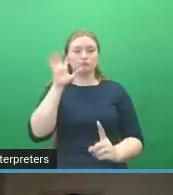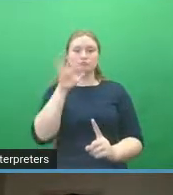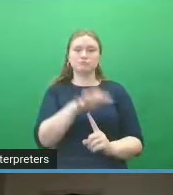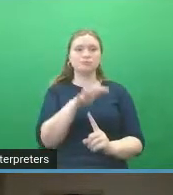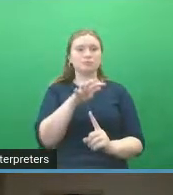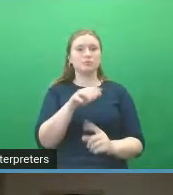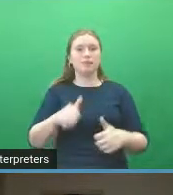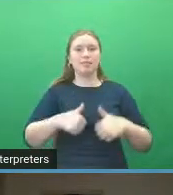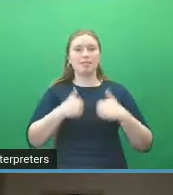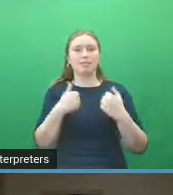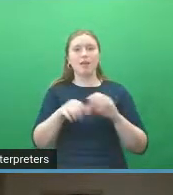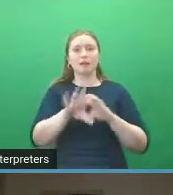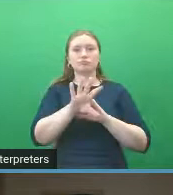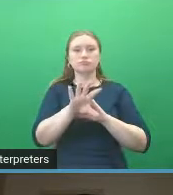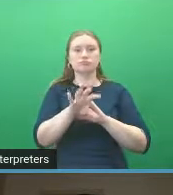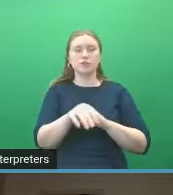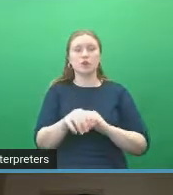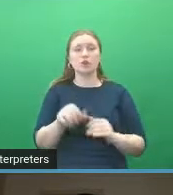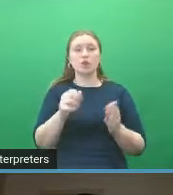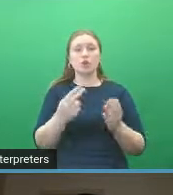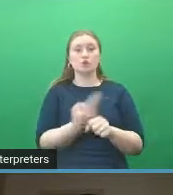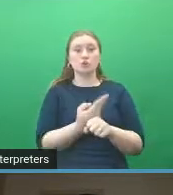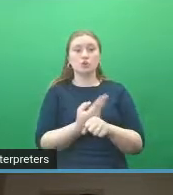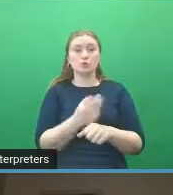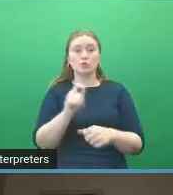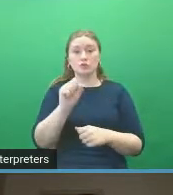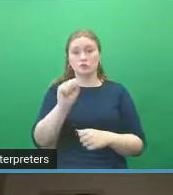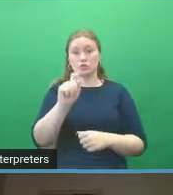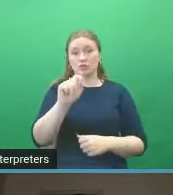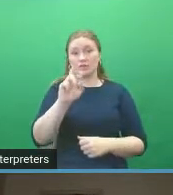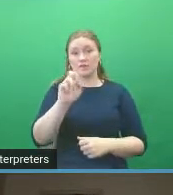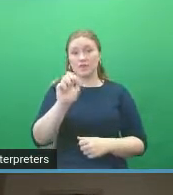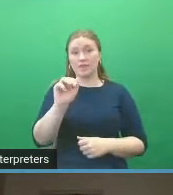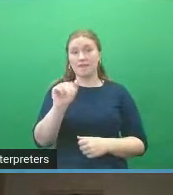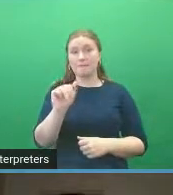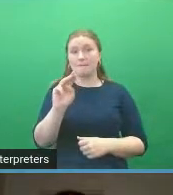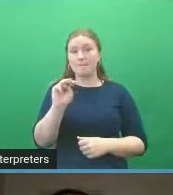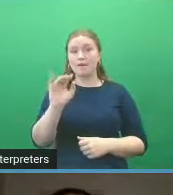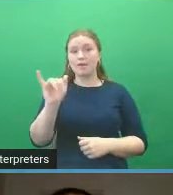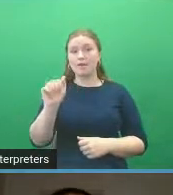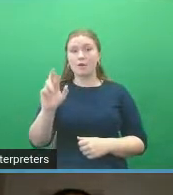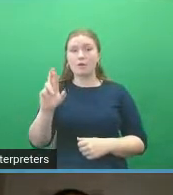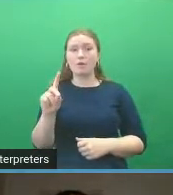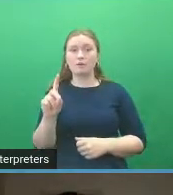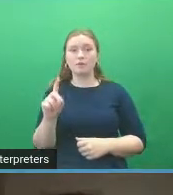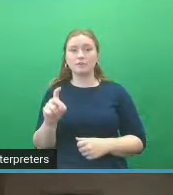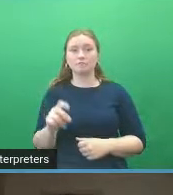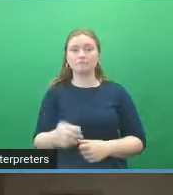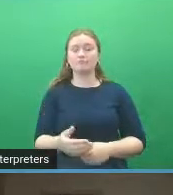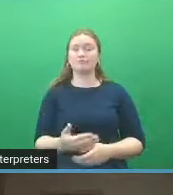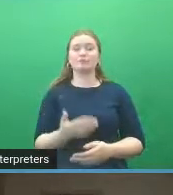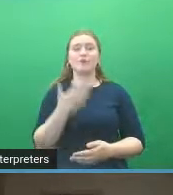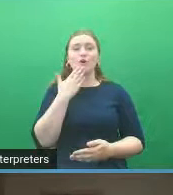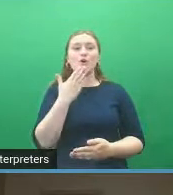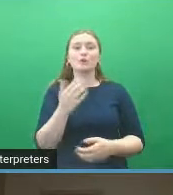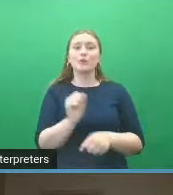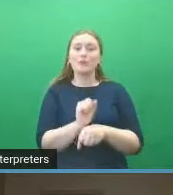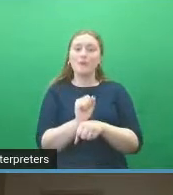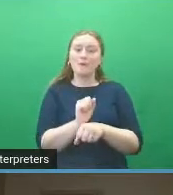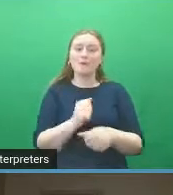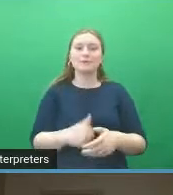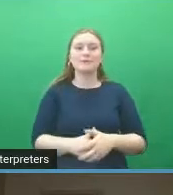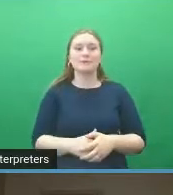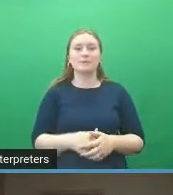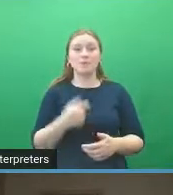to YouTube using StreamYard, the broadcasting portion, if you will. Congratulations. When I was a